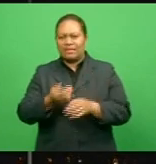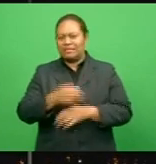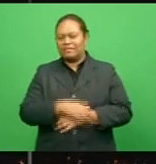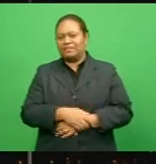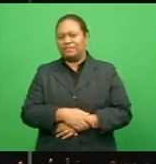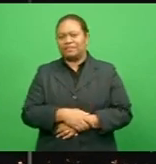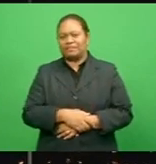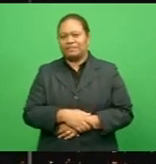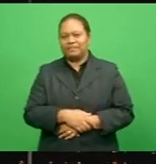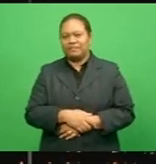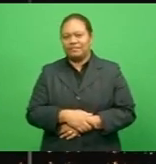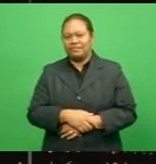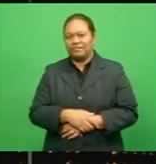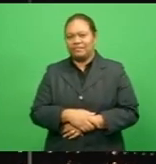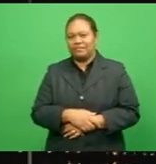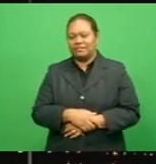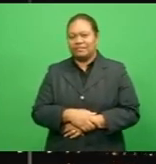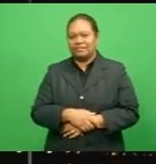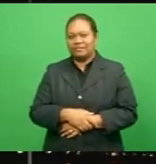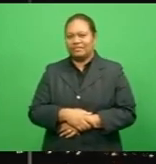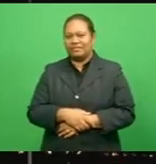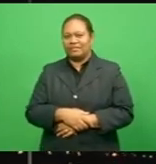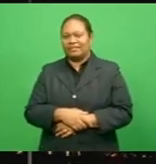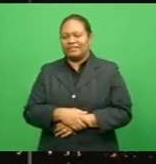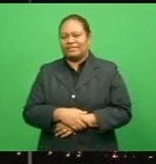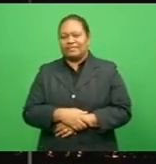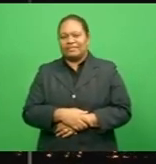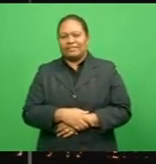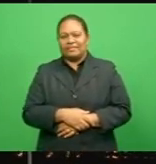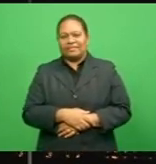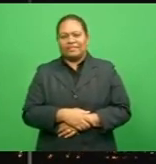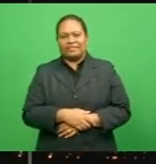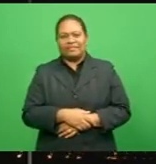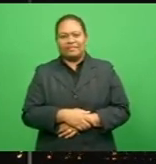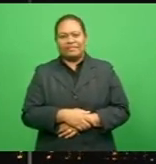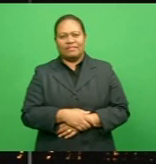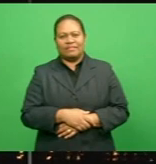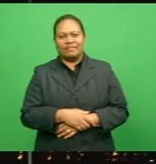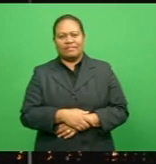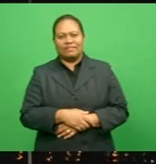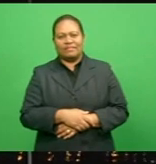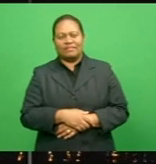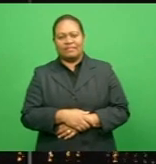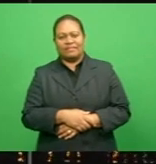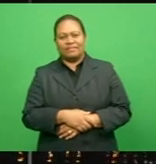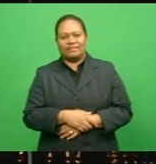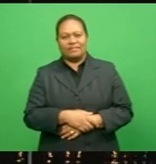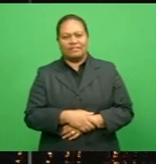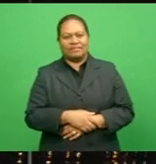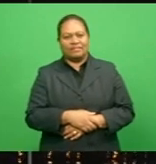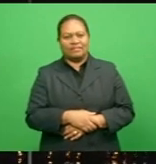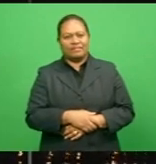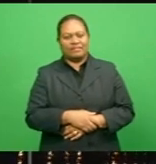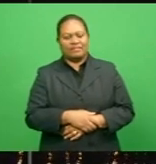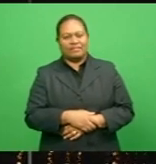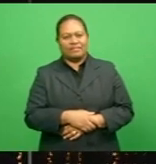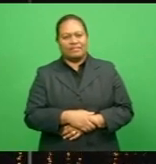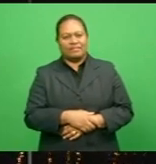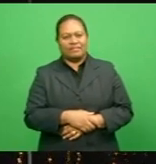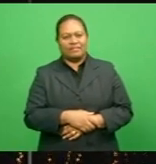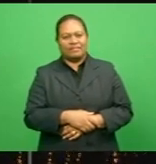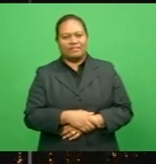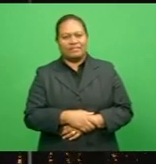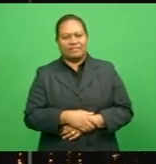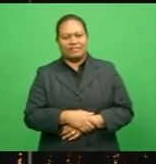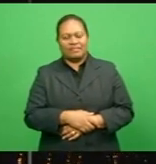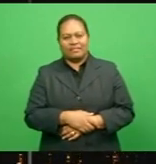we had asked whether the week-long SUV on sale would help businesses affected by COVID-19. Almost 70% answered yes.